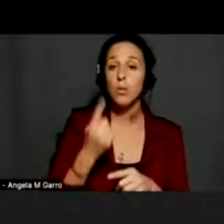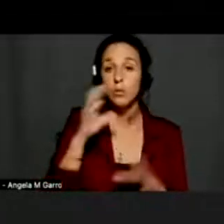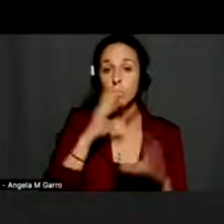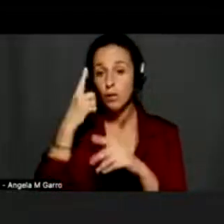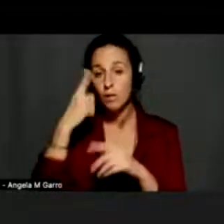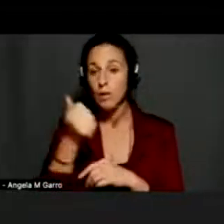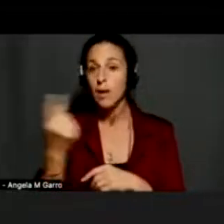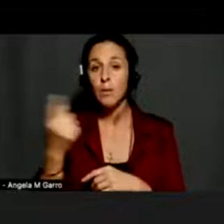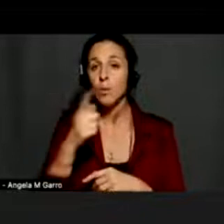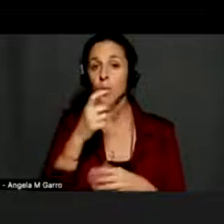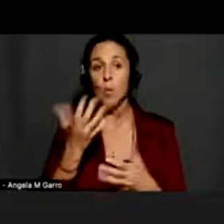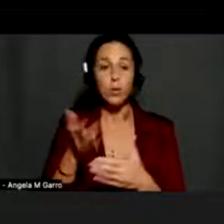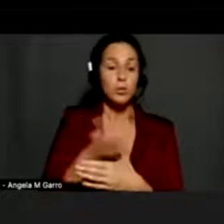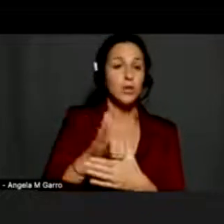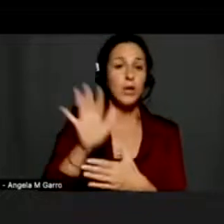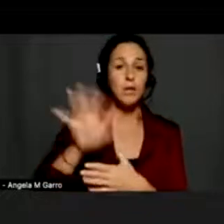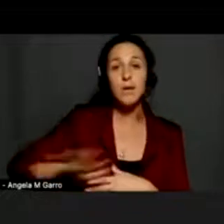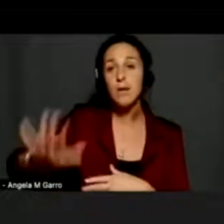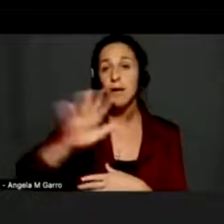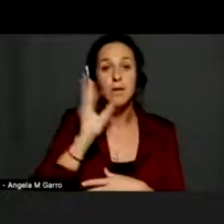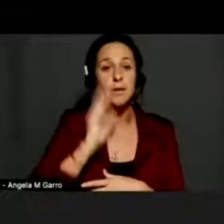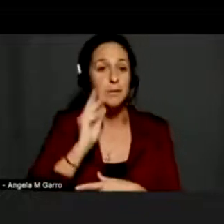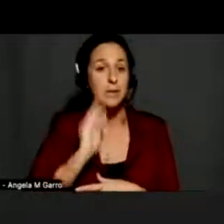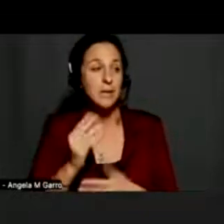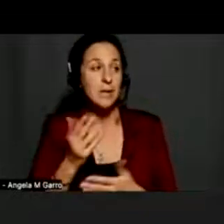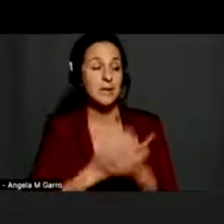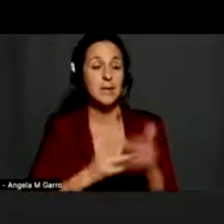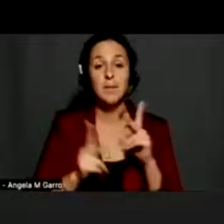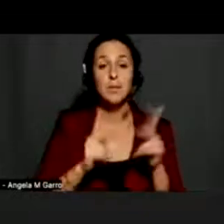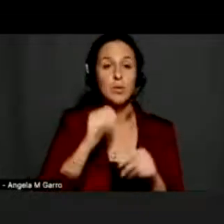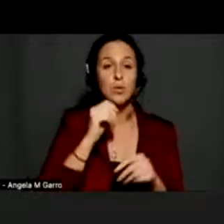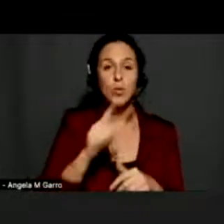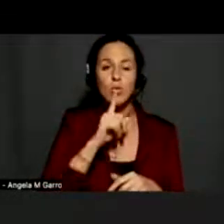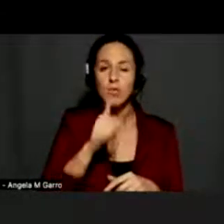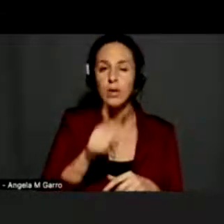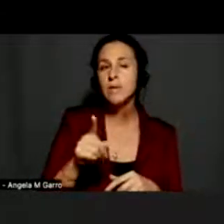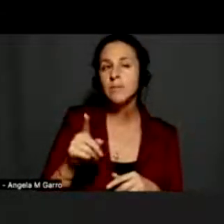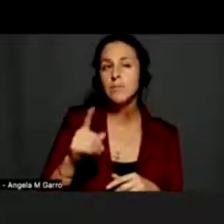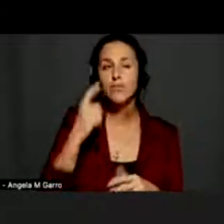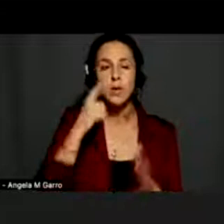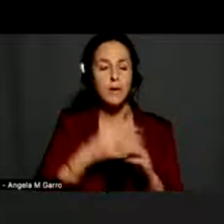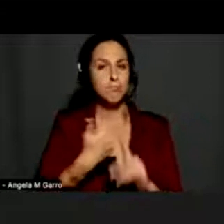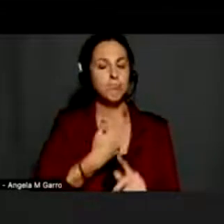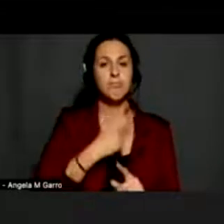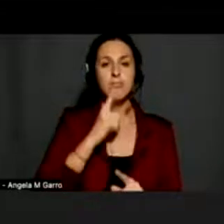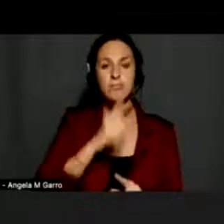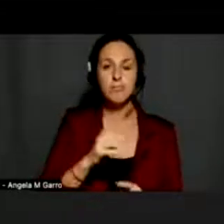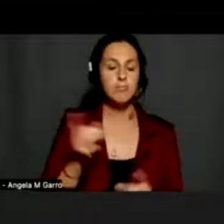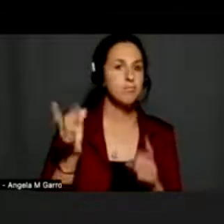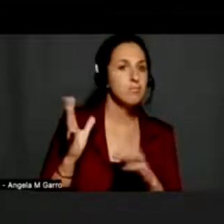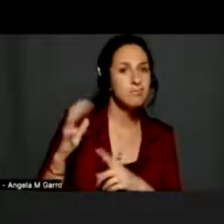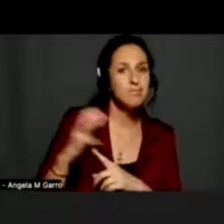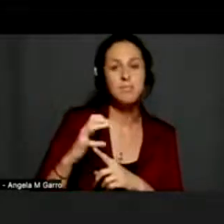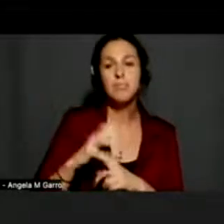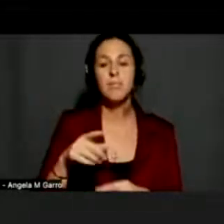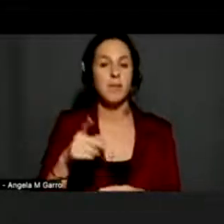share their expertise. Some people don't really recognize themselves as superstars, but I will tell you that the board is made up